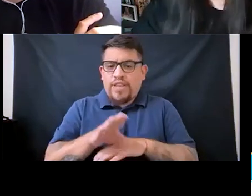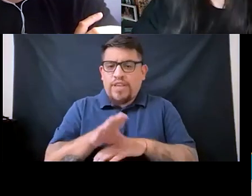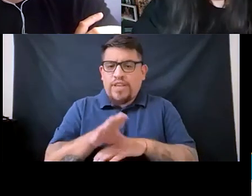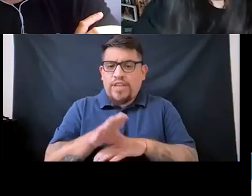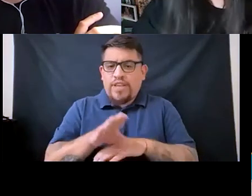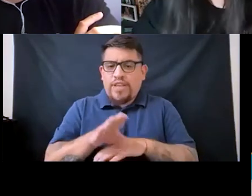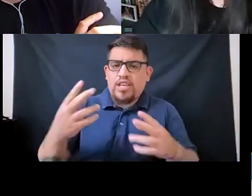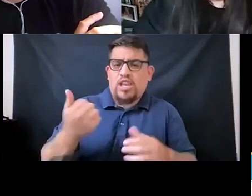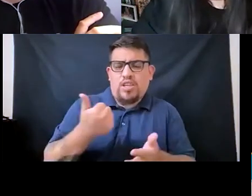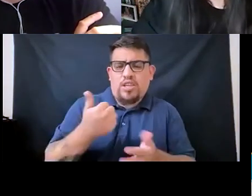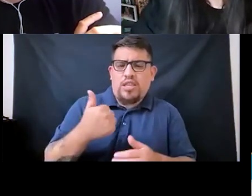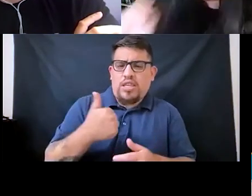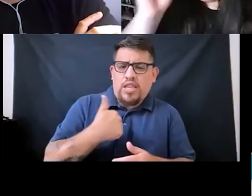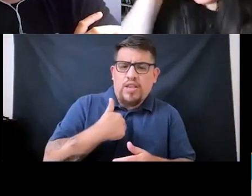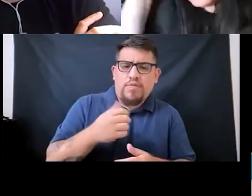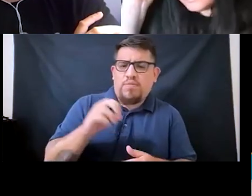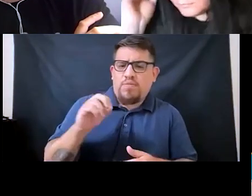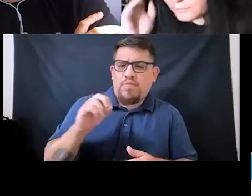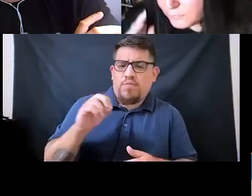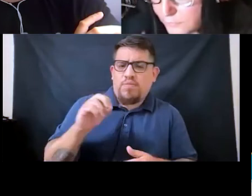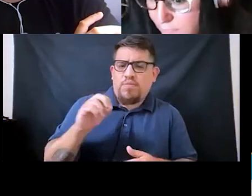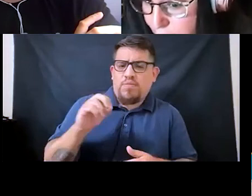it. Like it's okay. You know, like,